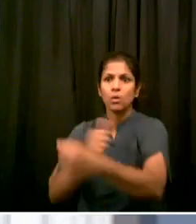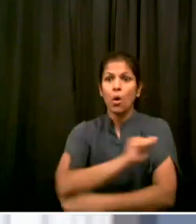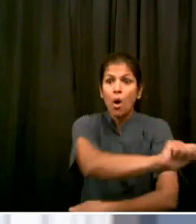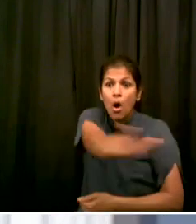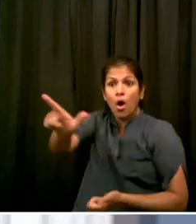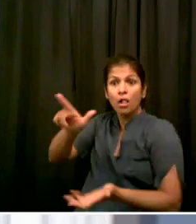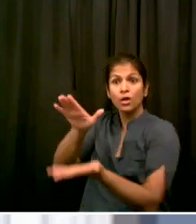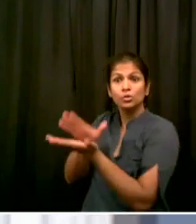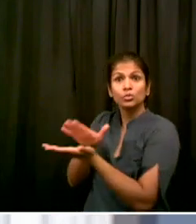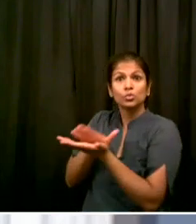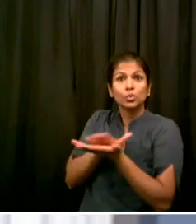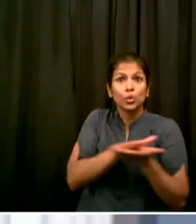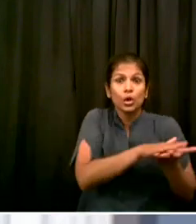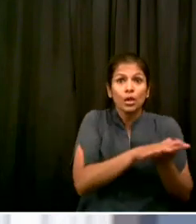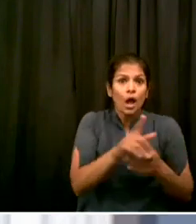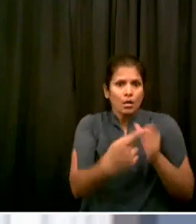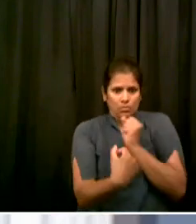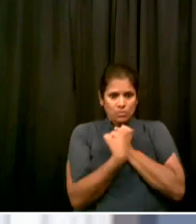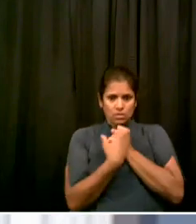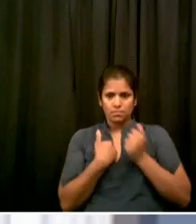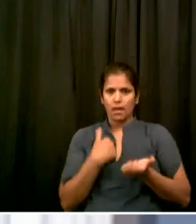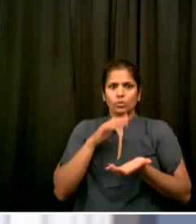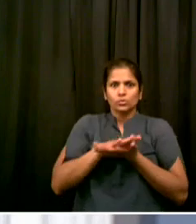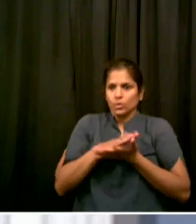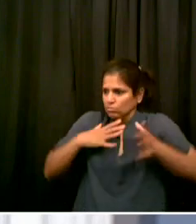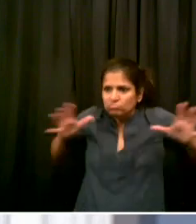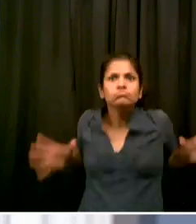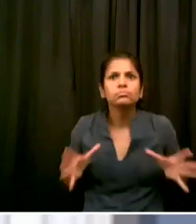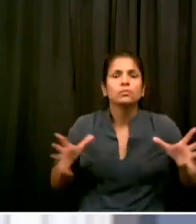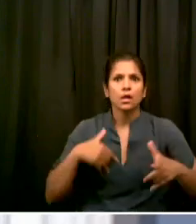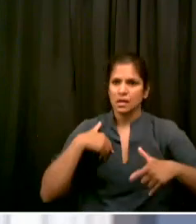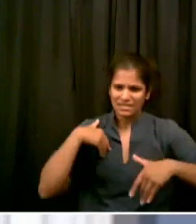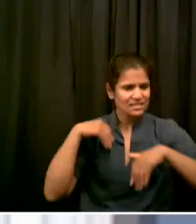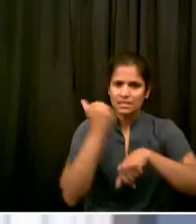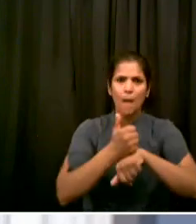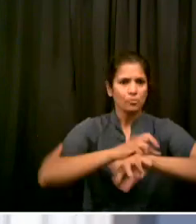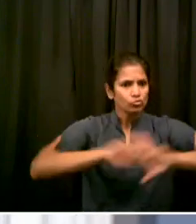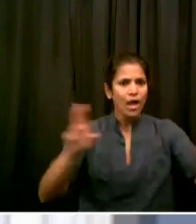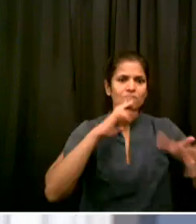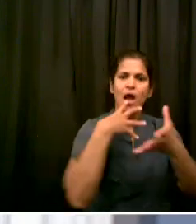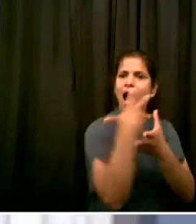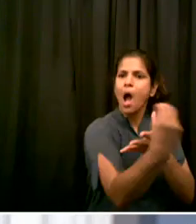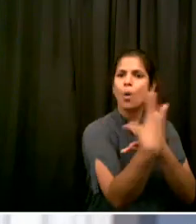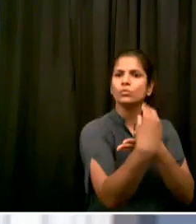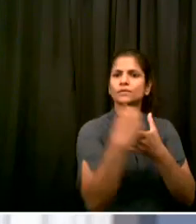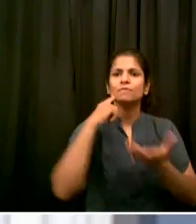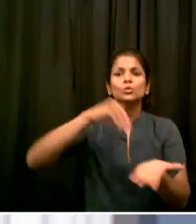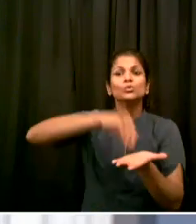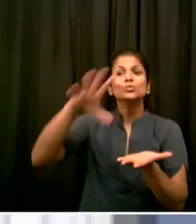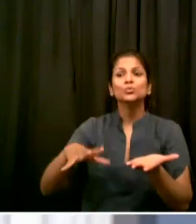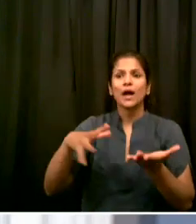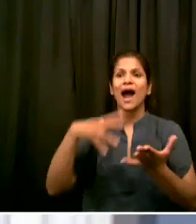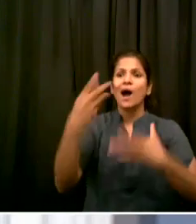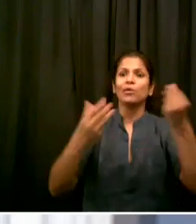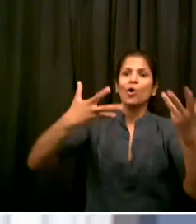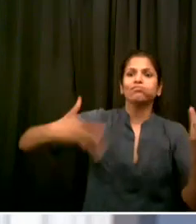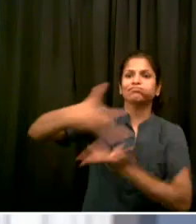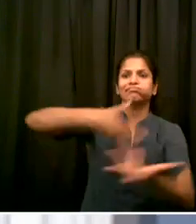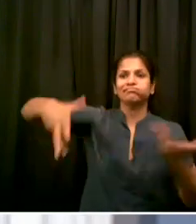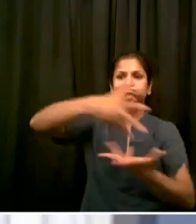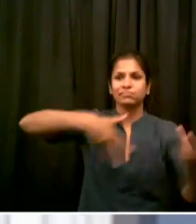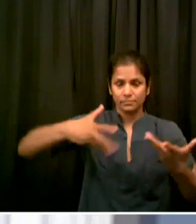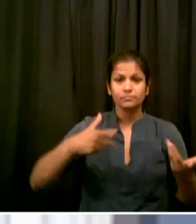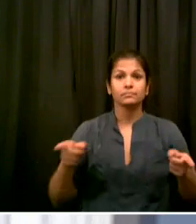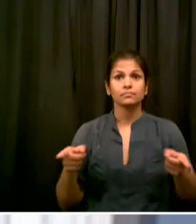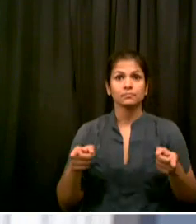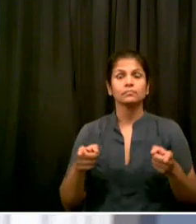approval process. That, I think, if you ask anybody, especially a principal, will say, hey, if you can get all of the obstacles out